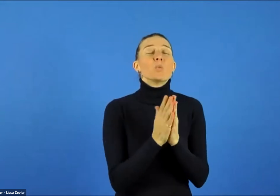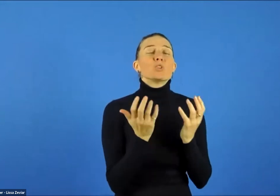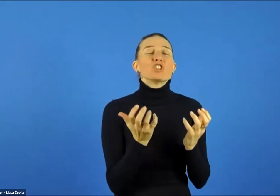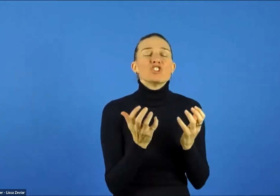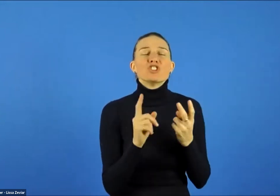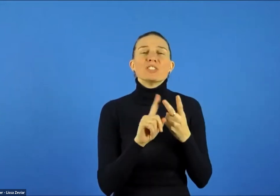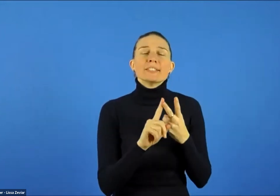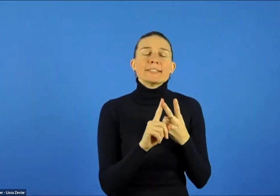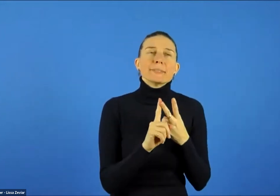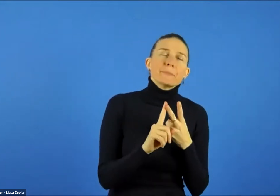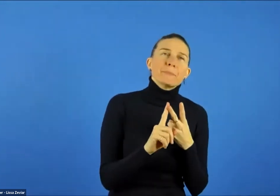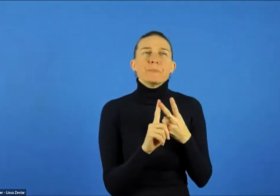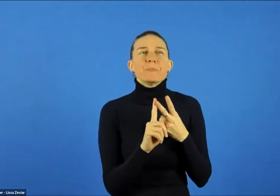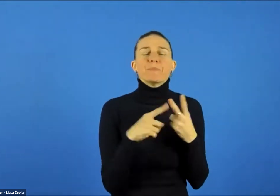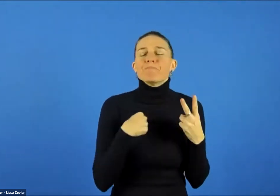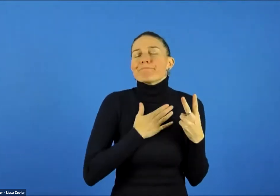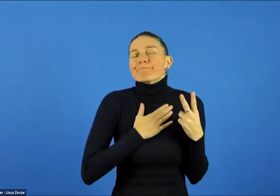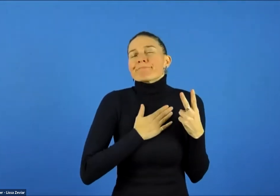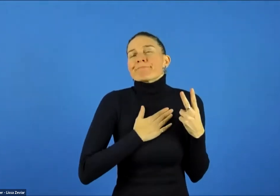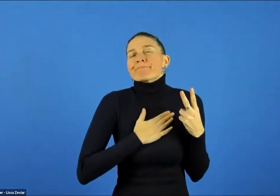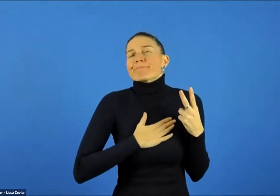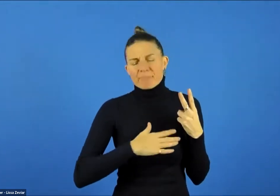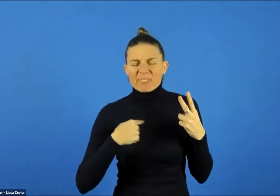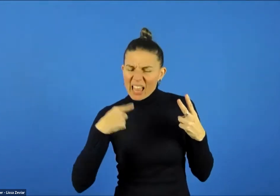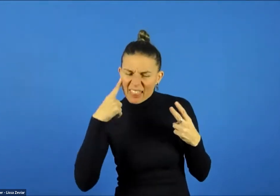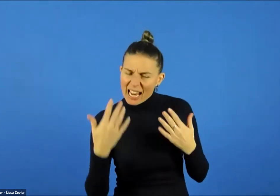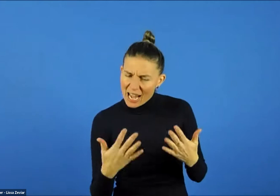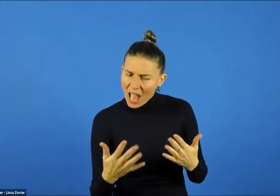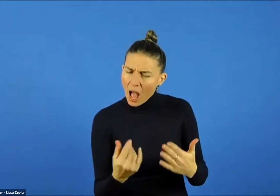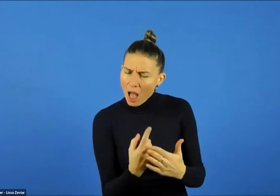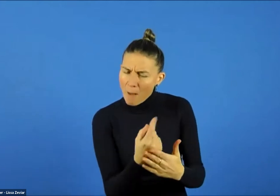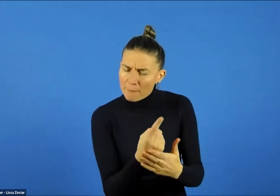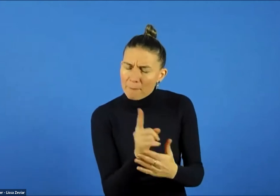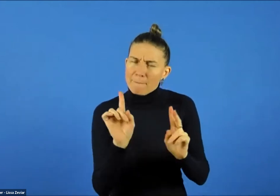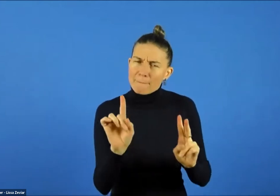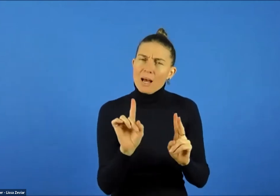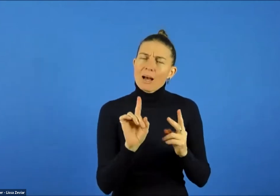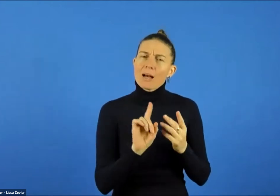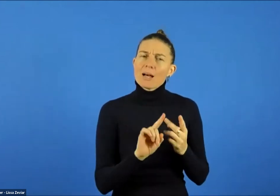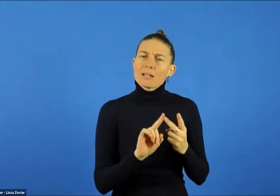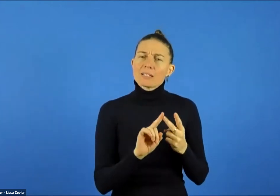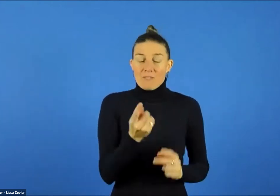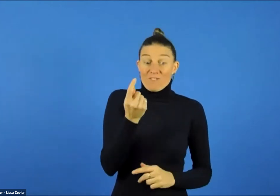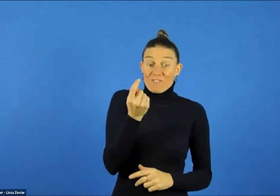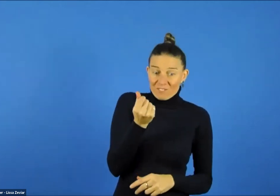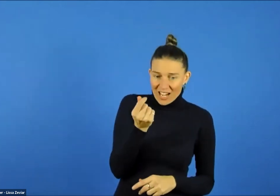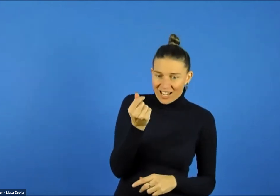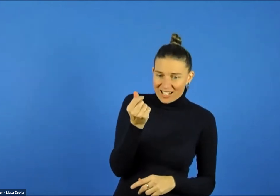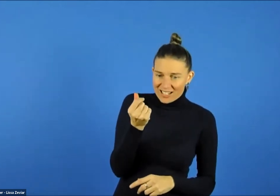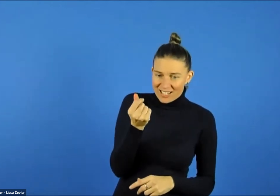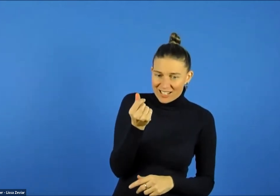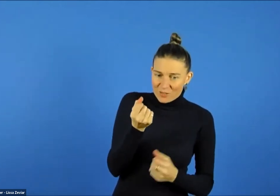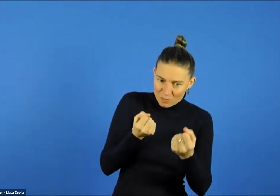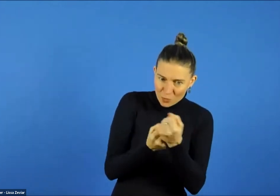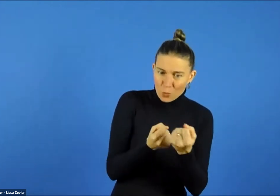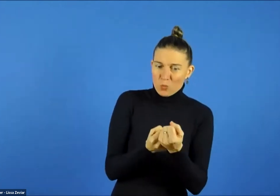and that's maybe something that like is already happening, is that like more and more financial support is given to